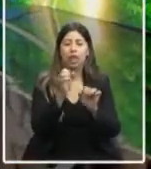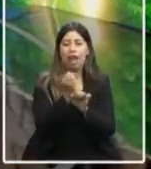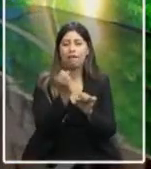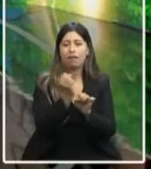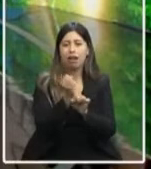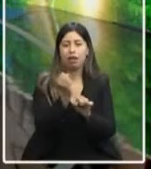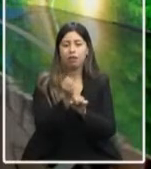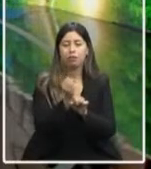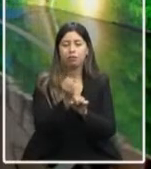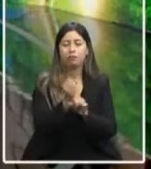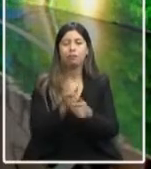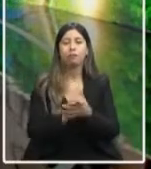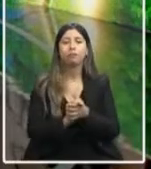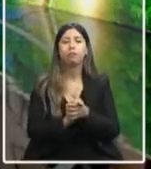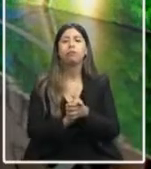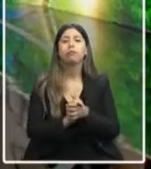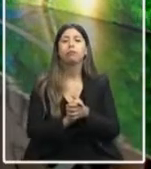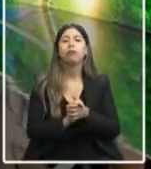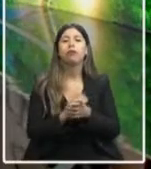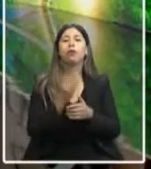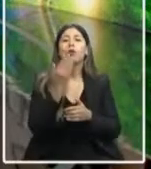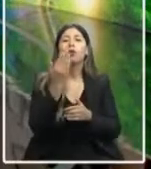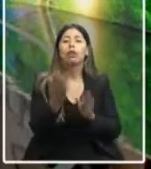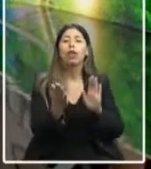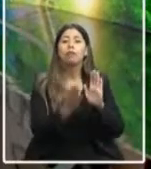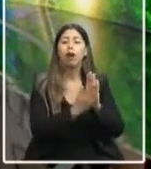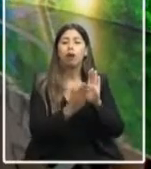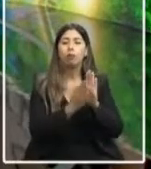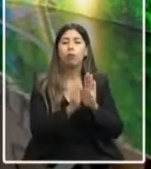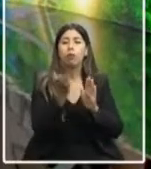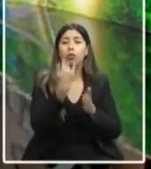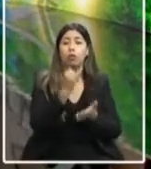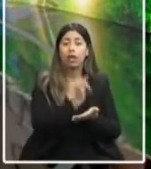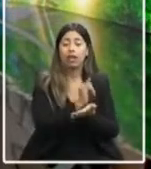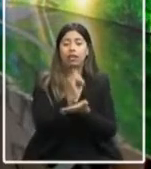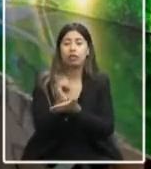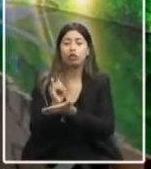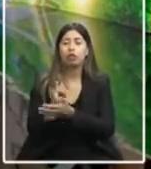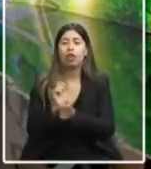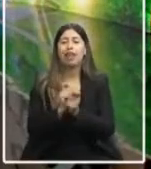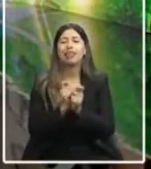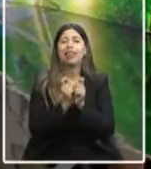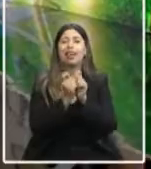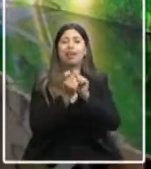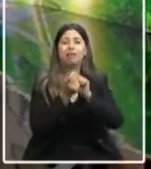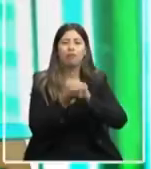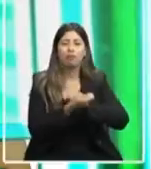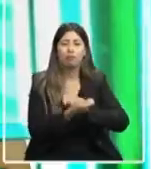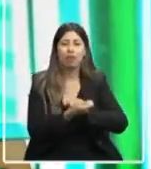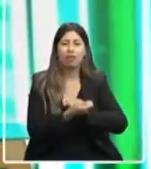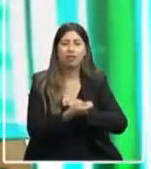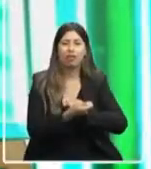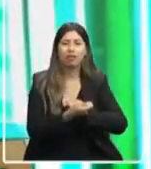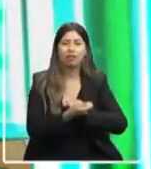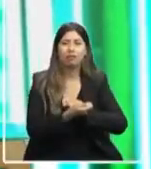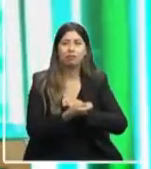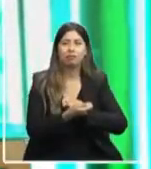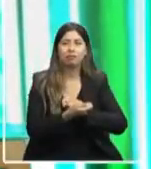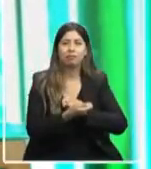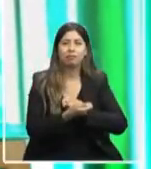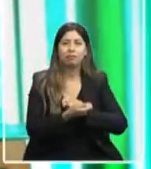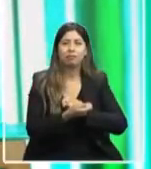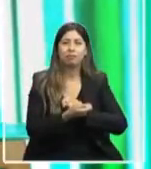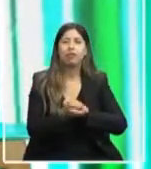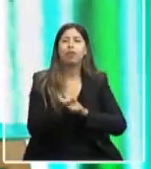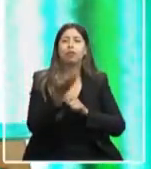and system, in particular our finance education system. What kind of transformations do we need in